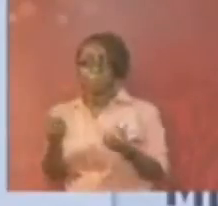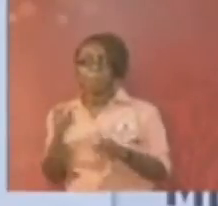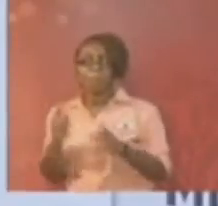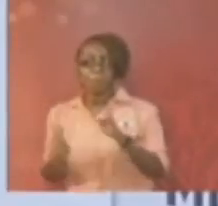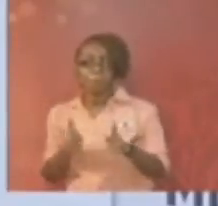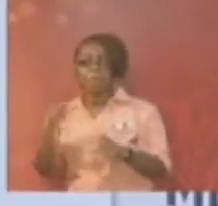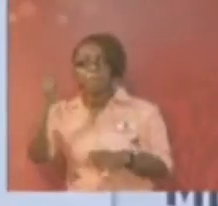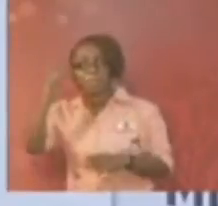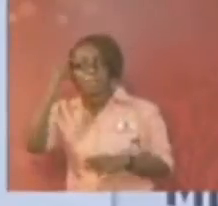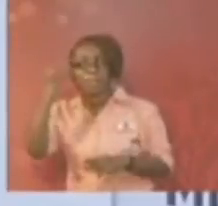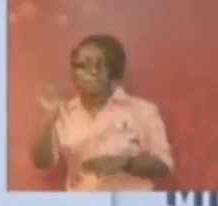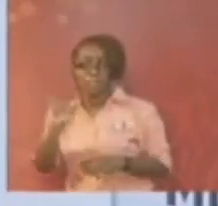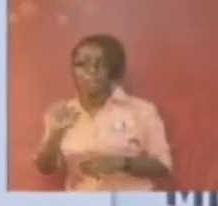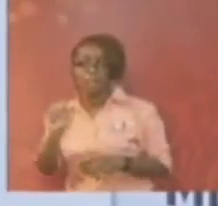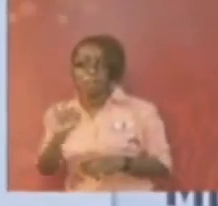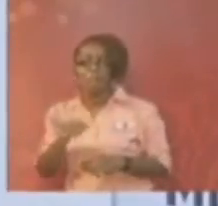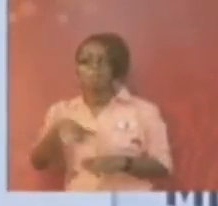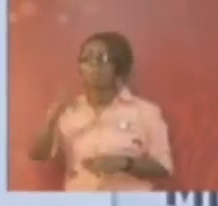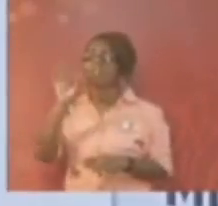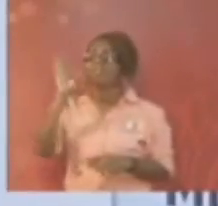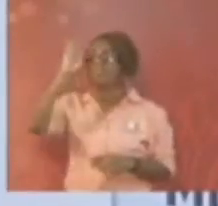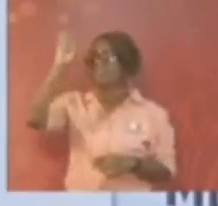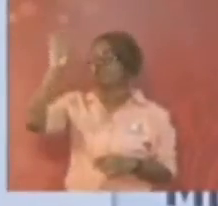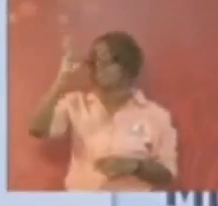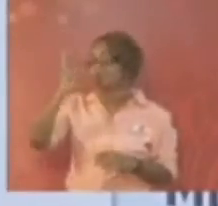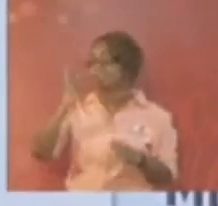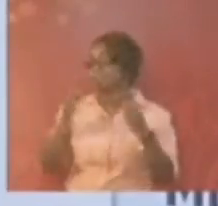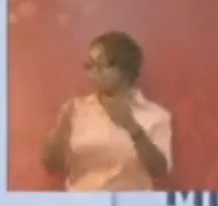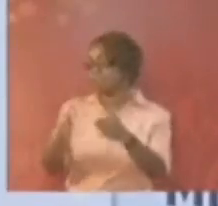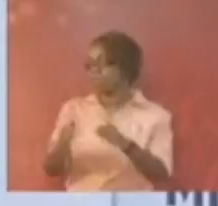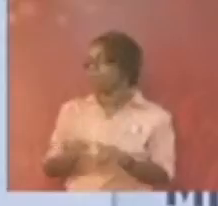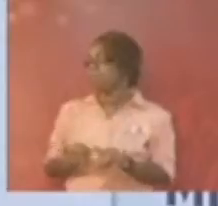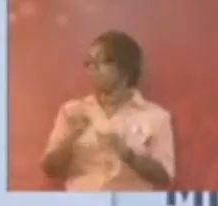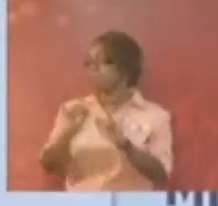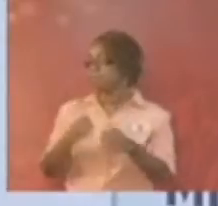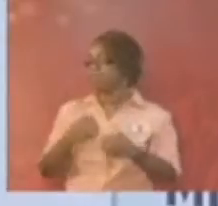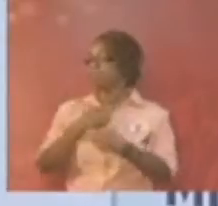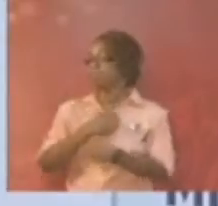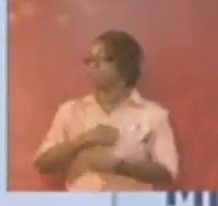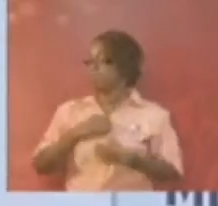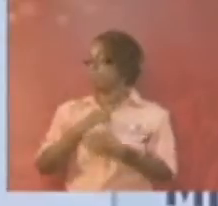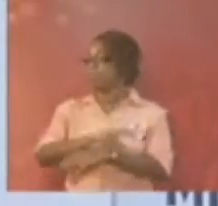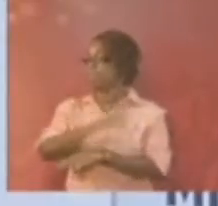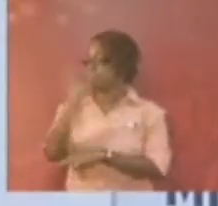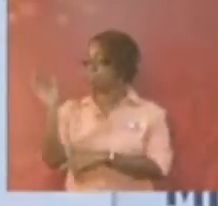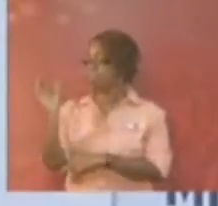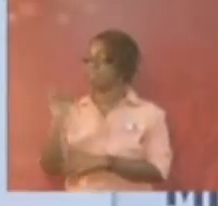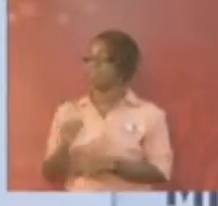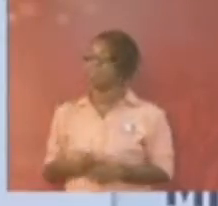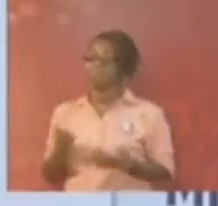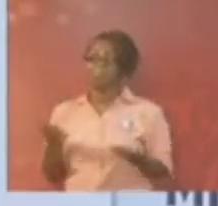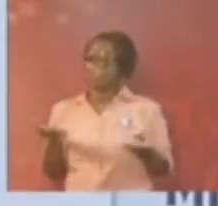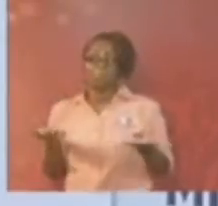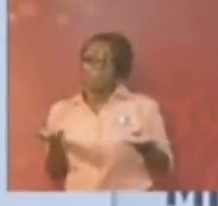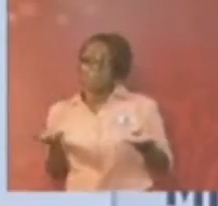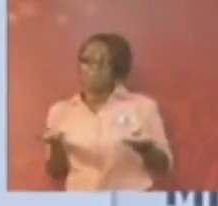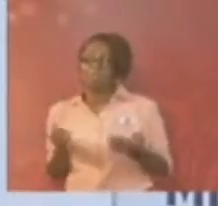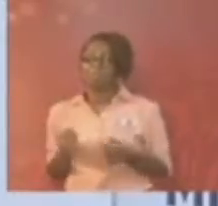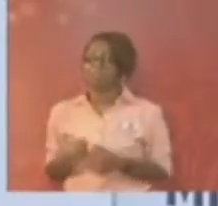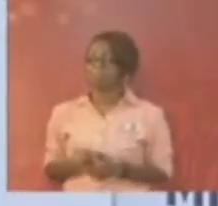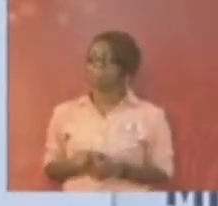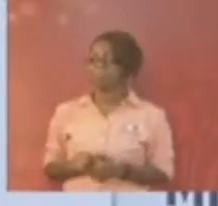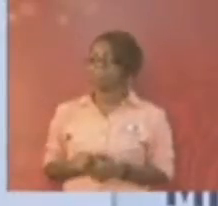find creative ways to still enjoy the season. There are things we can do. We could have